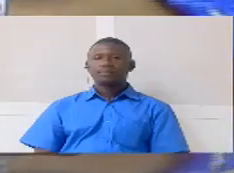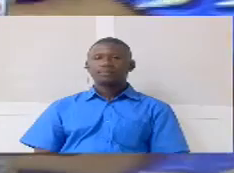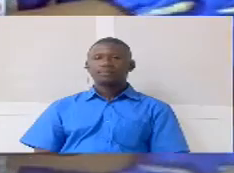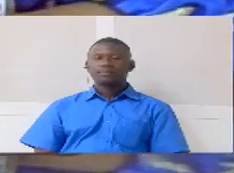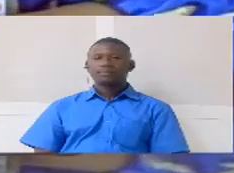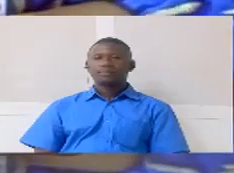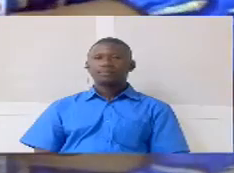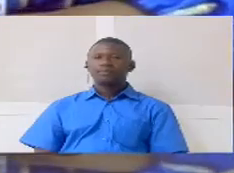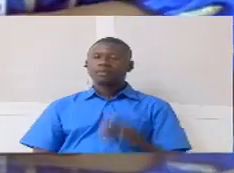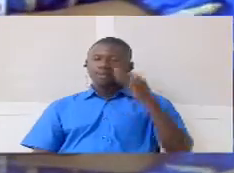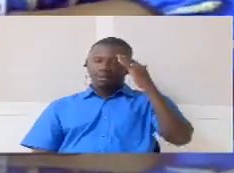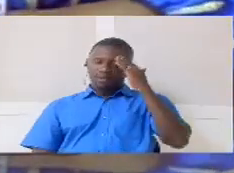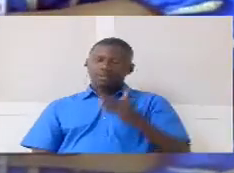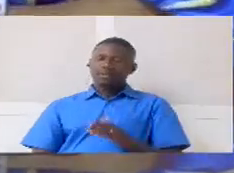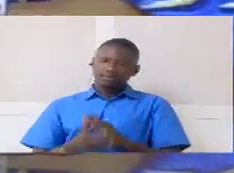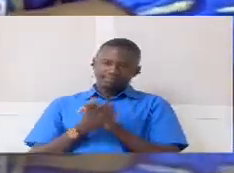Akoi numbara.